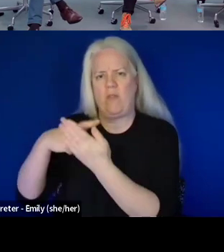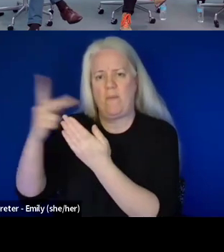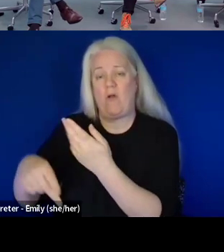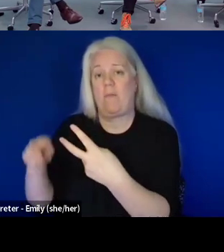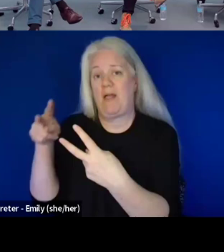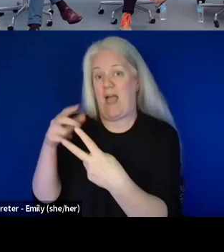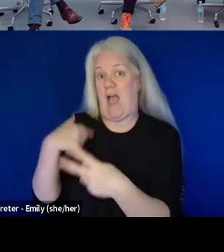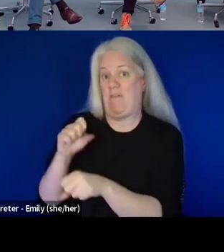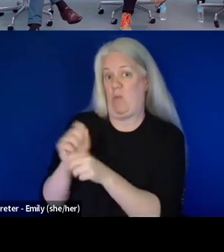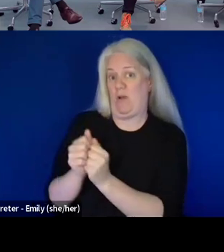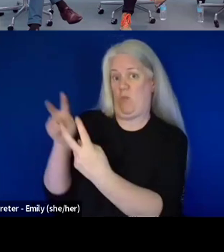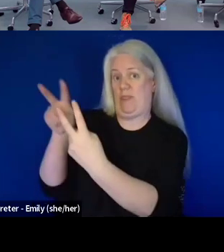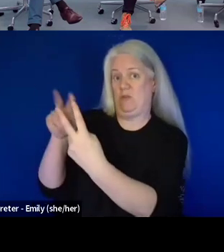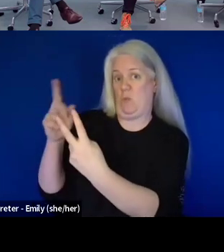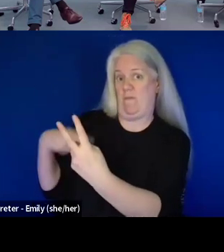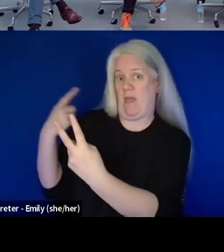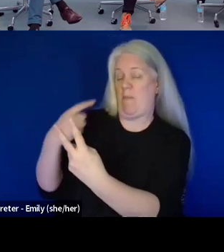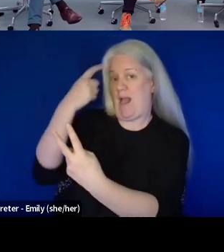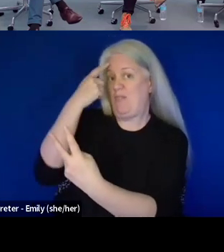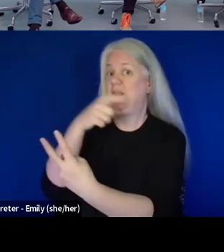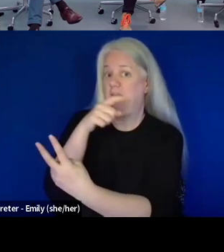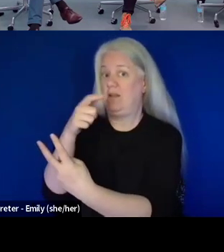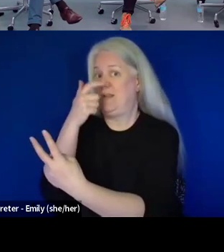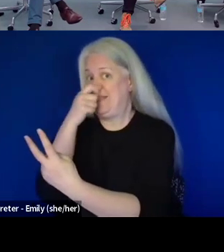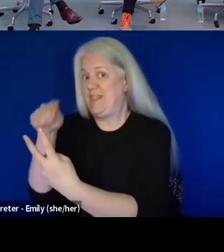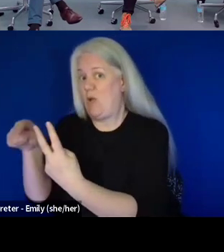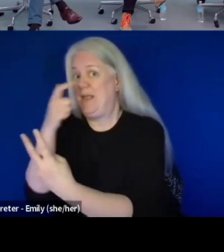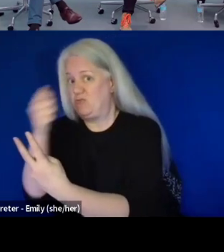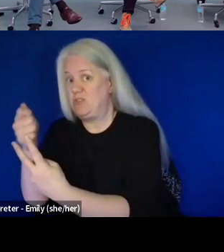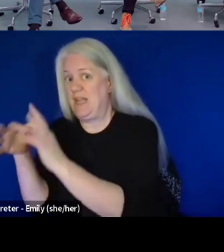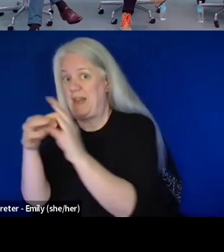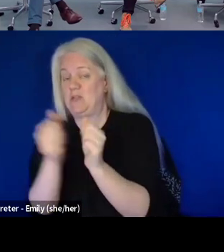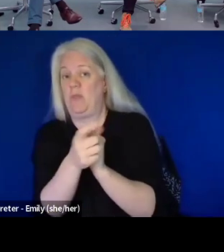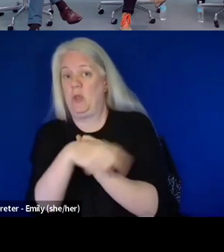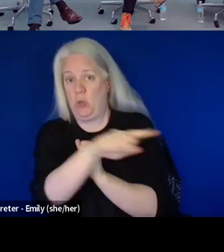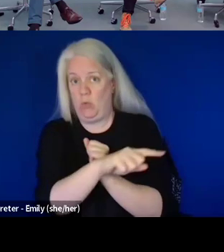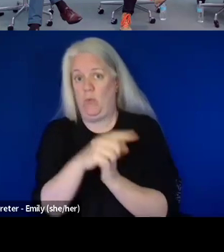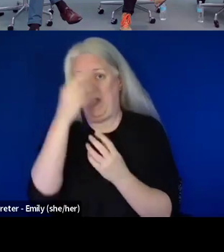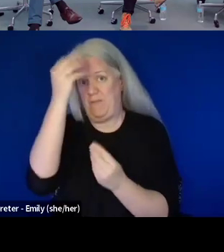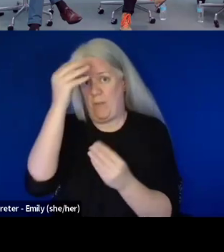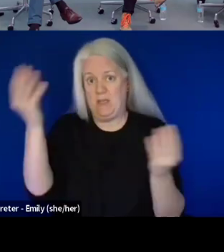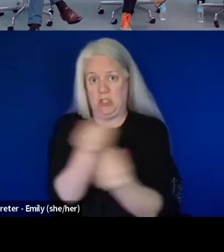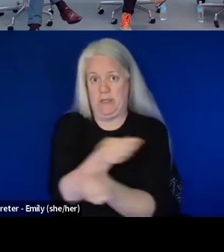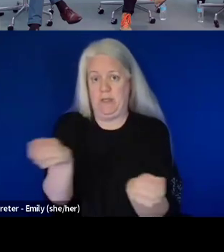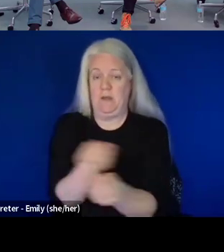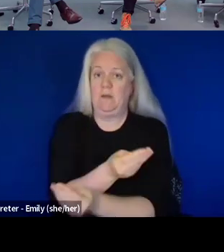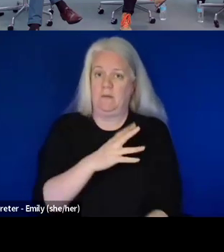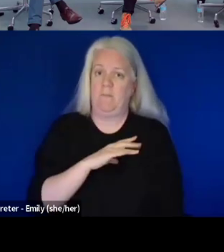I've been working with them. So I think they'd be really interested in that, just connecting that information. Yeah,